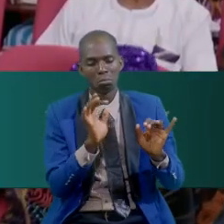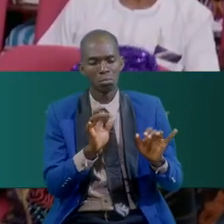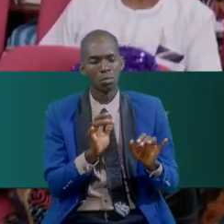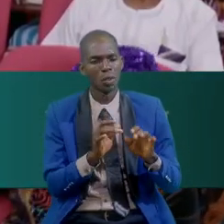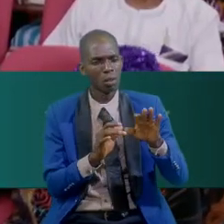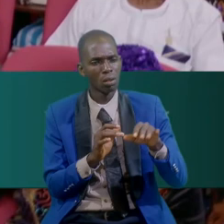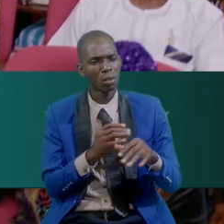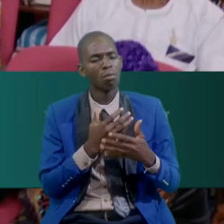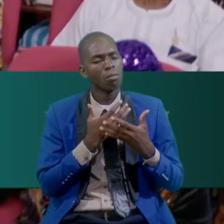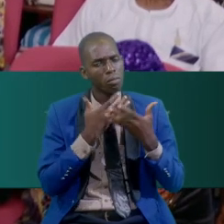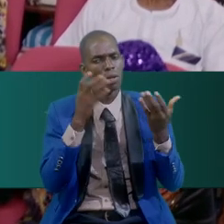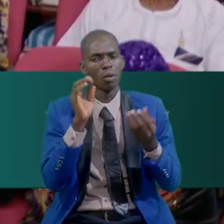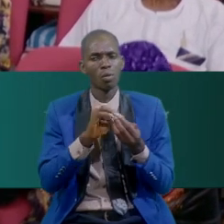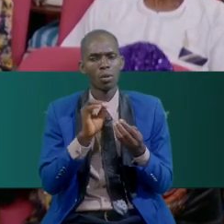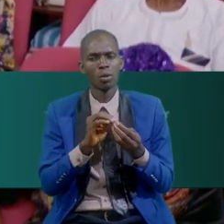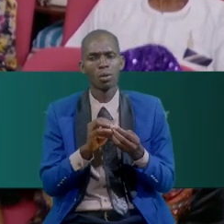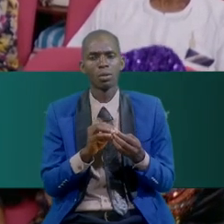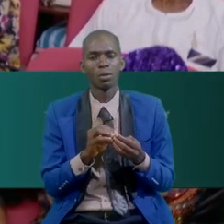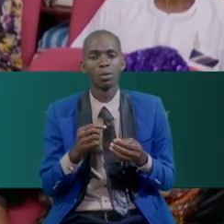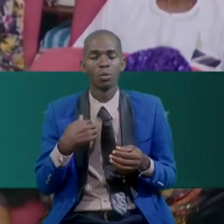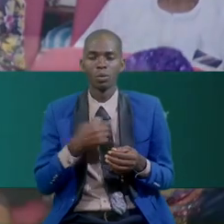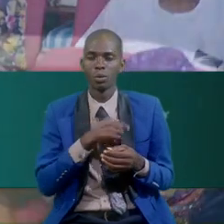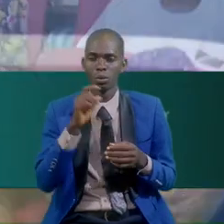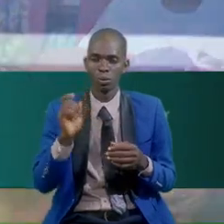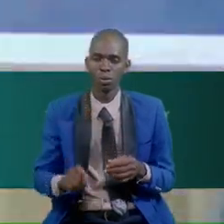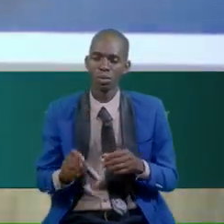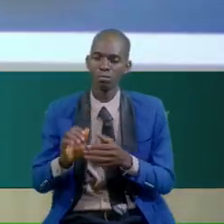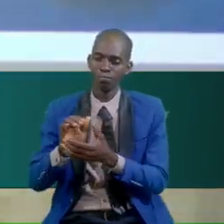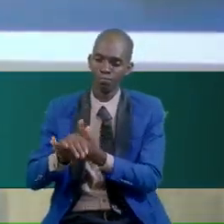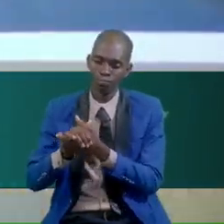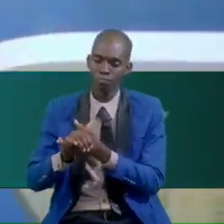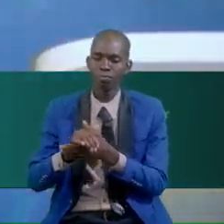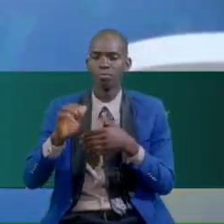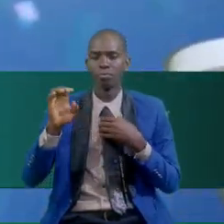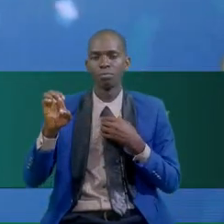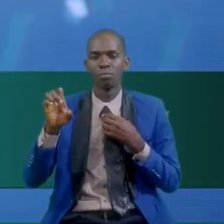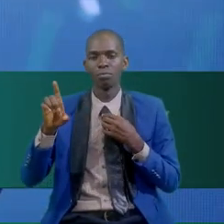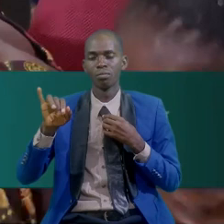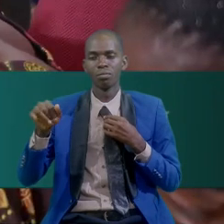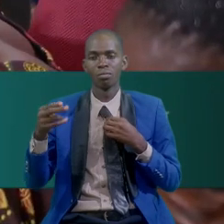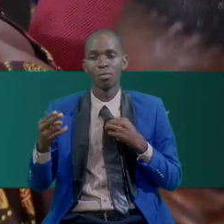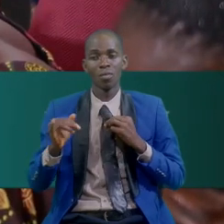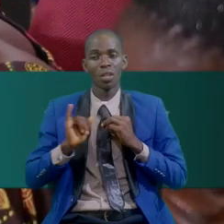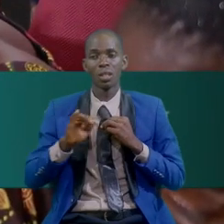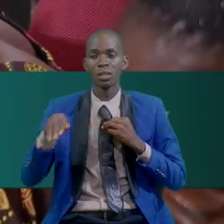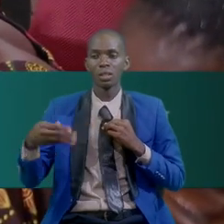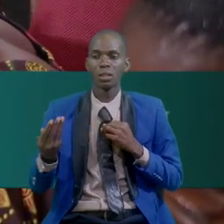aloud. We must give credit to Elijah. I give credit to Elijah.